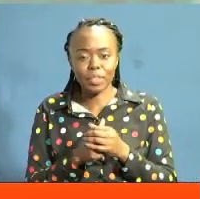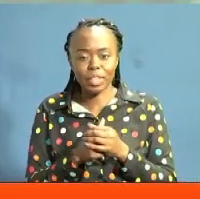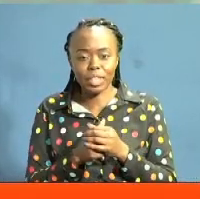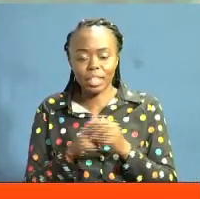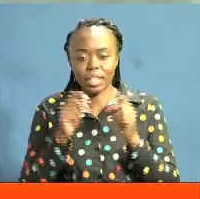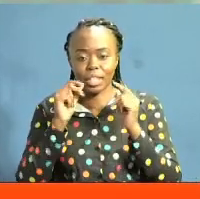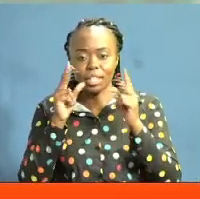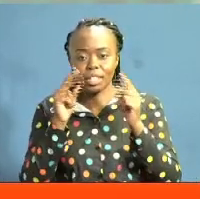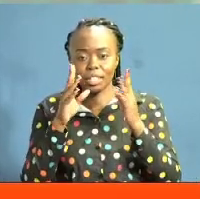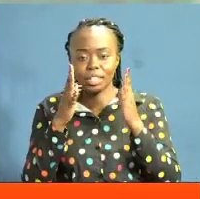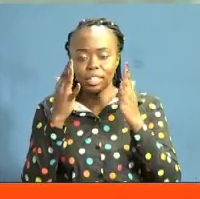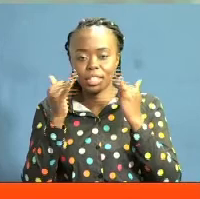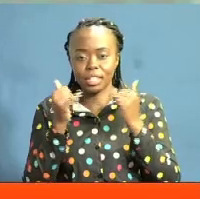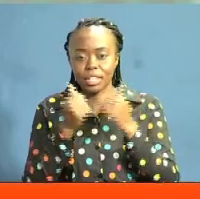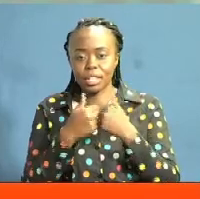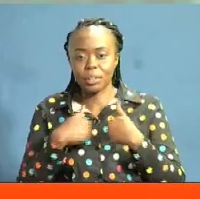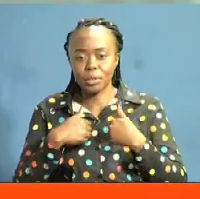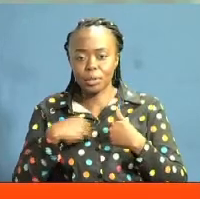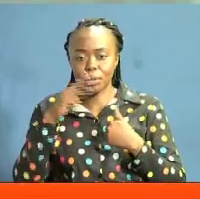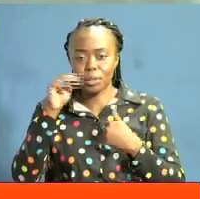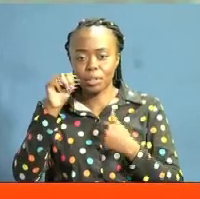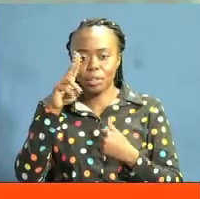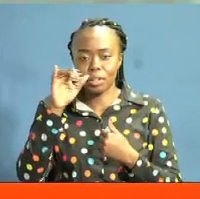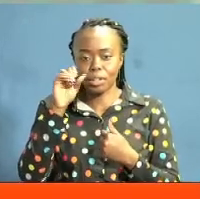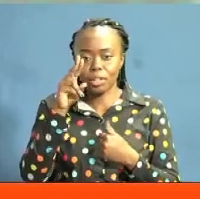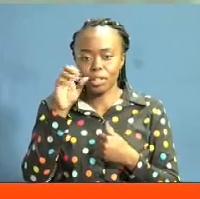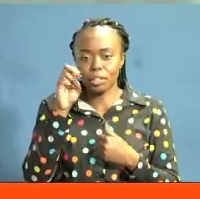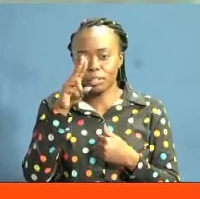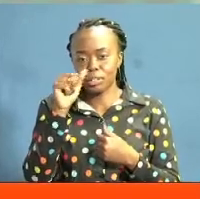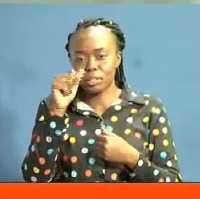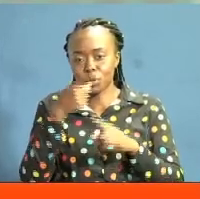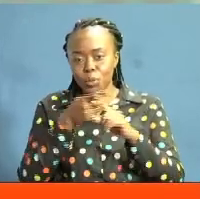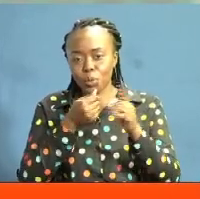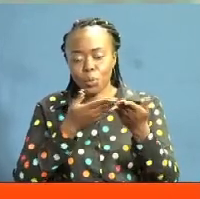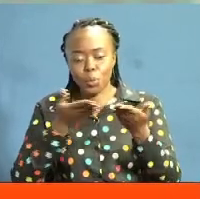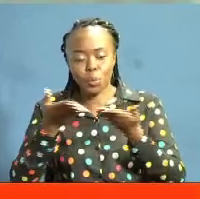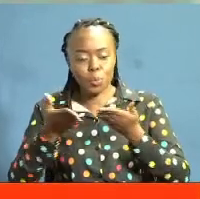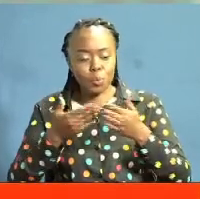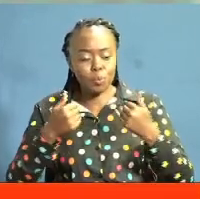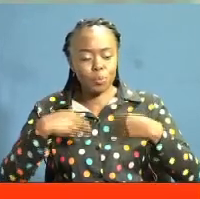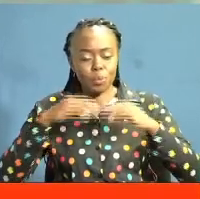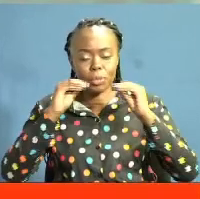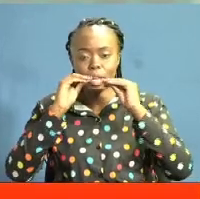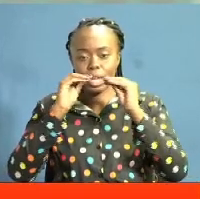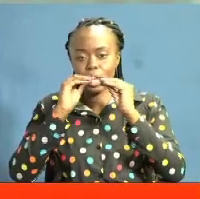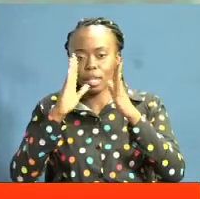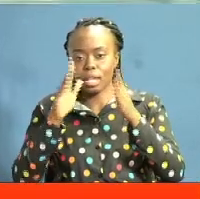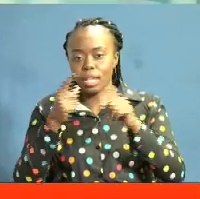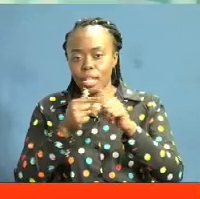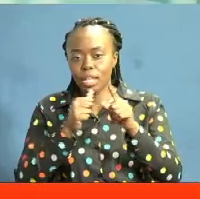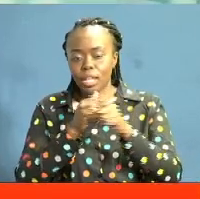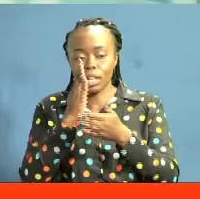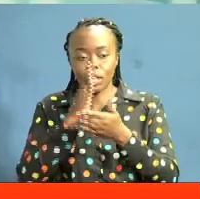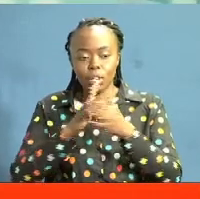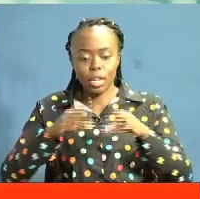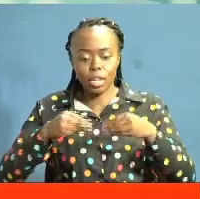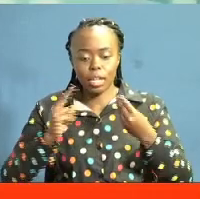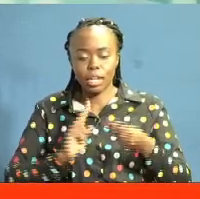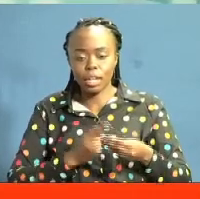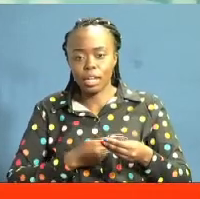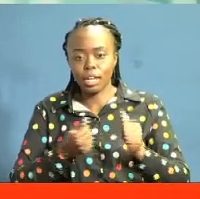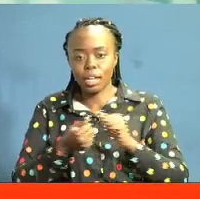All right. Now, that has been Minister Kathleen Karira, a teens coach and youth advocate, of course, giving us a